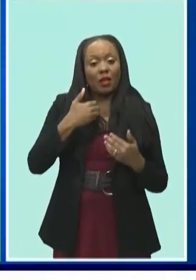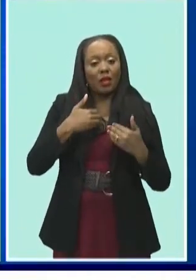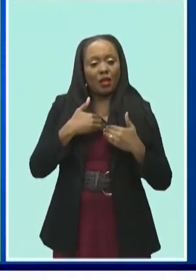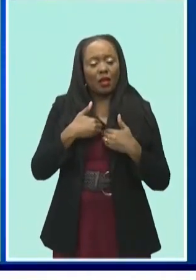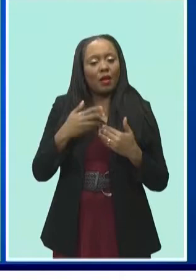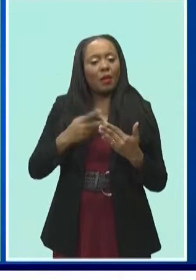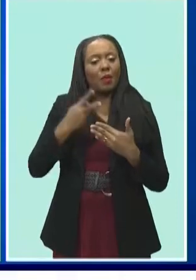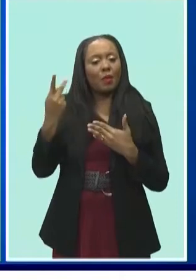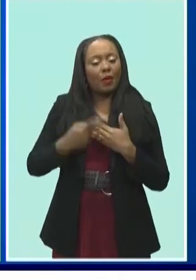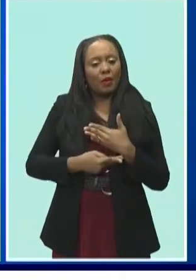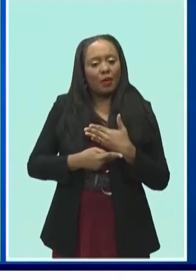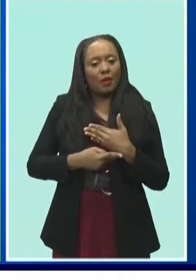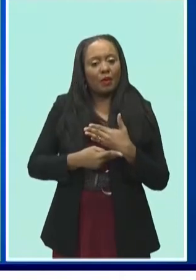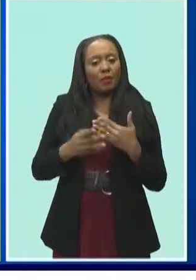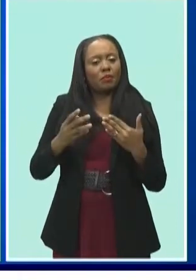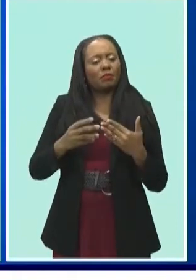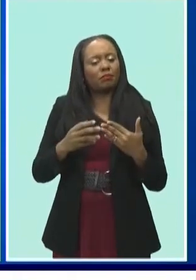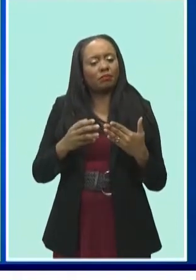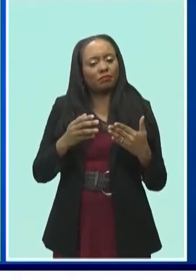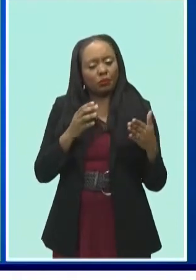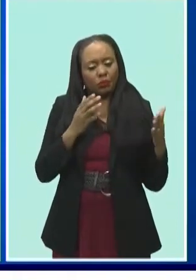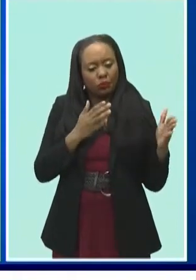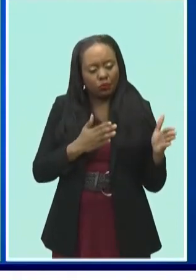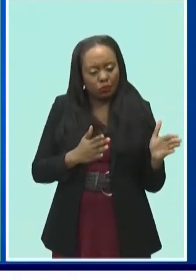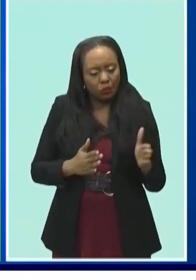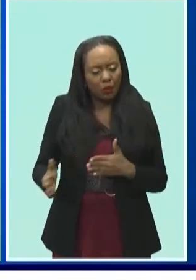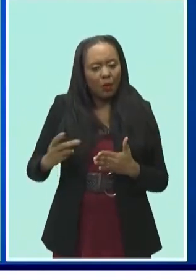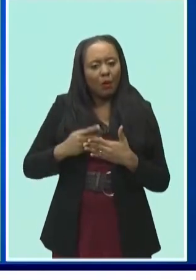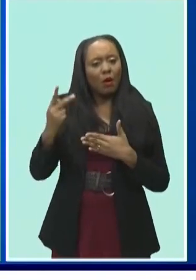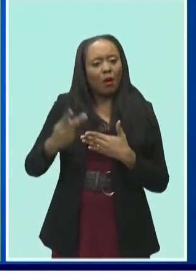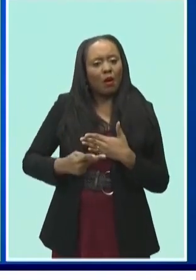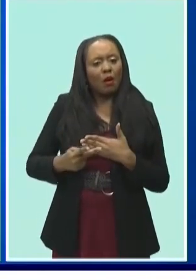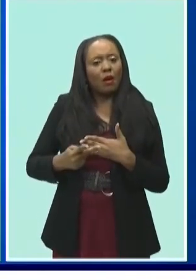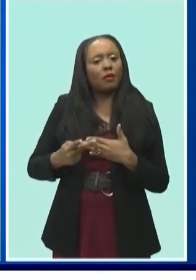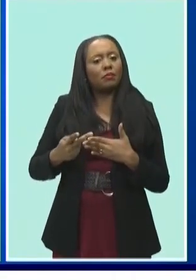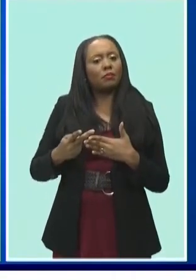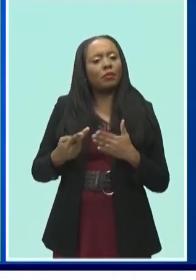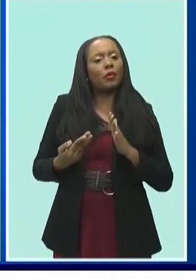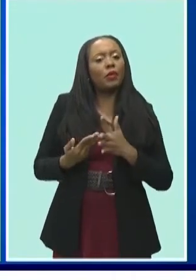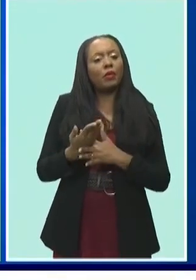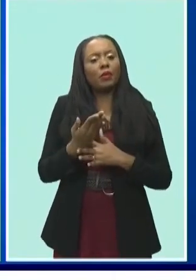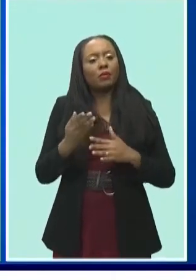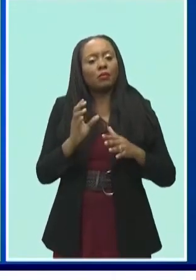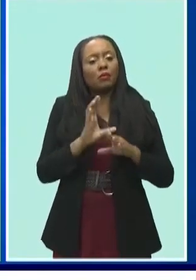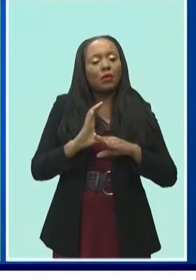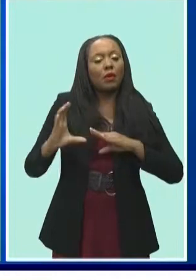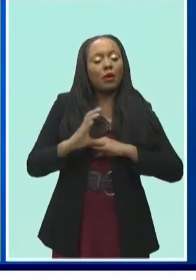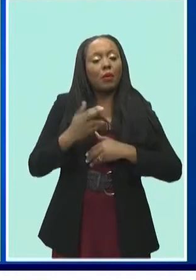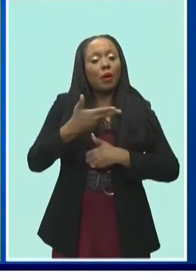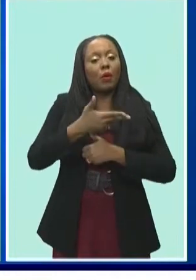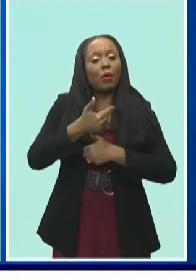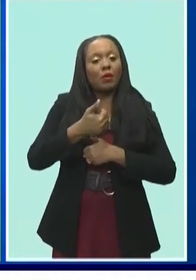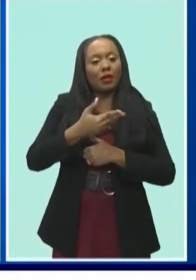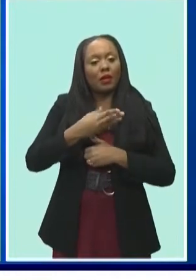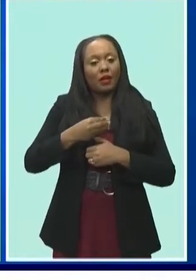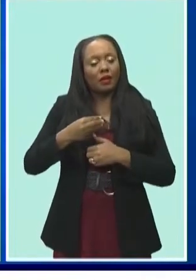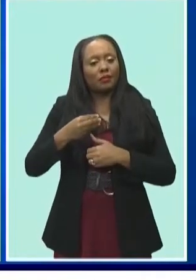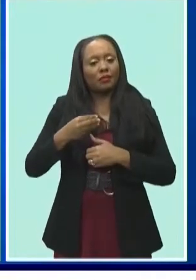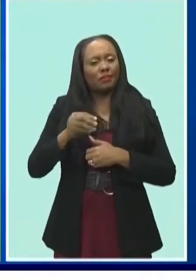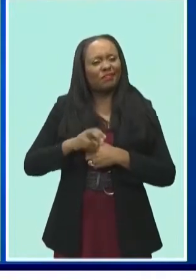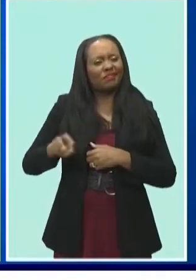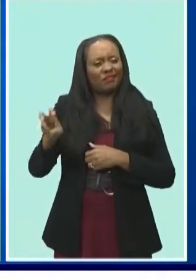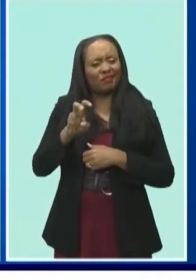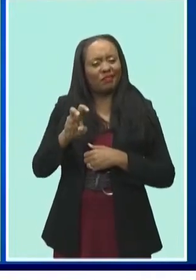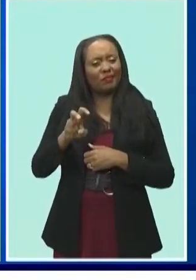the heartfelt Guest Care to Welcome the World program, which was offered by the Caribbean Hotel and Tourism Association Education Foundation and